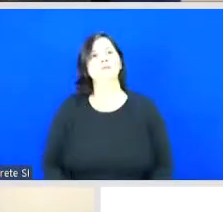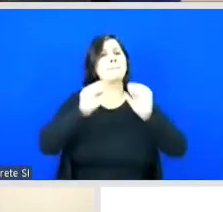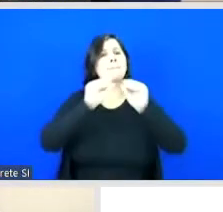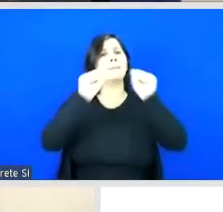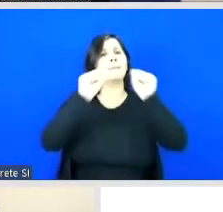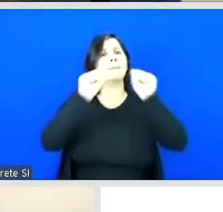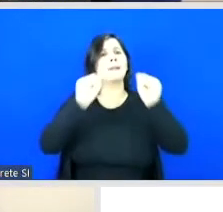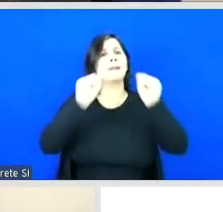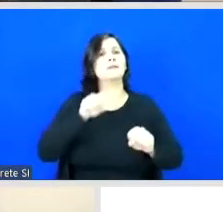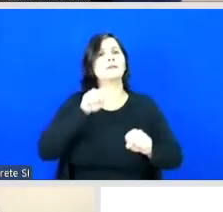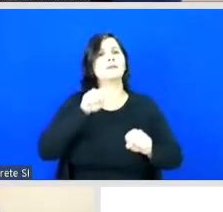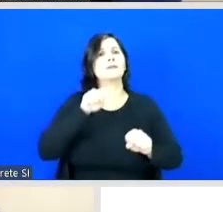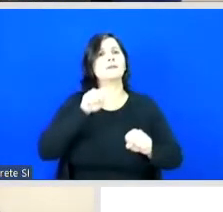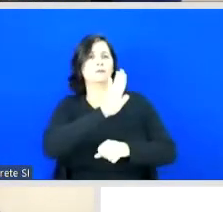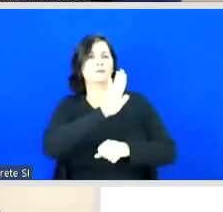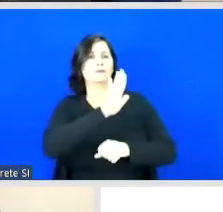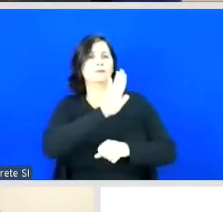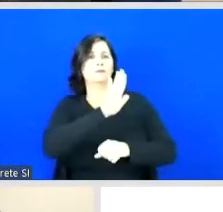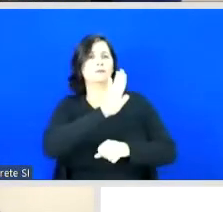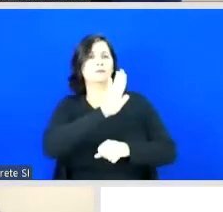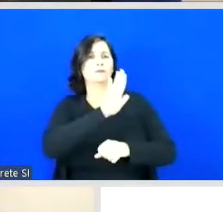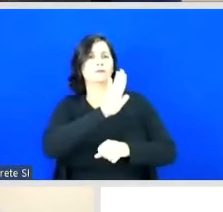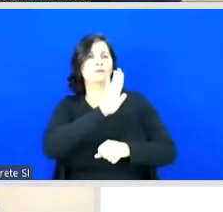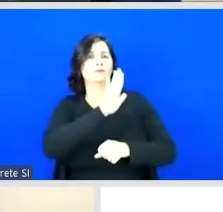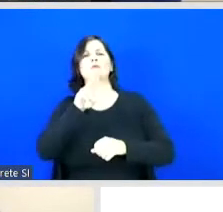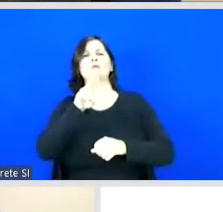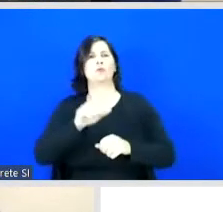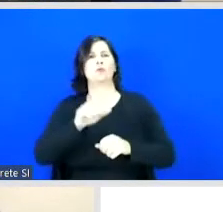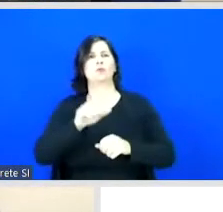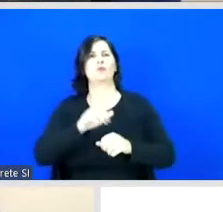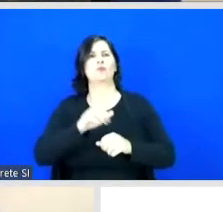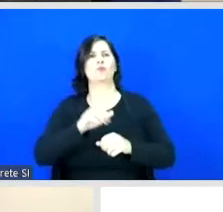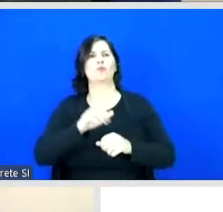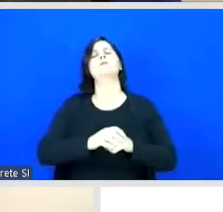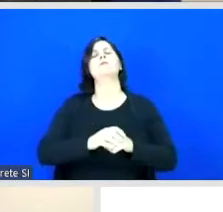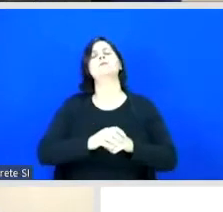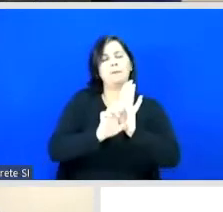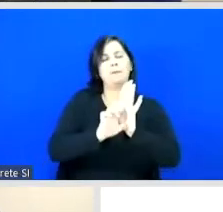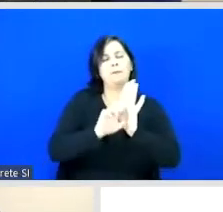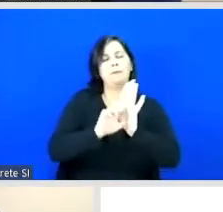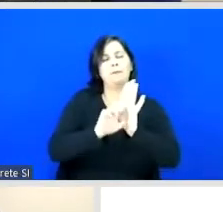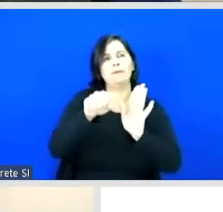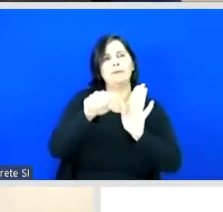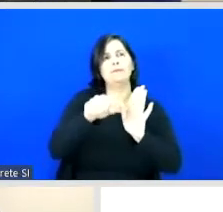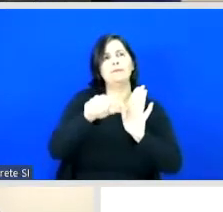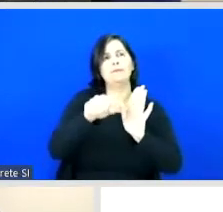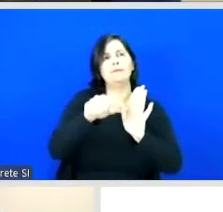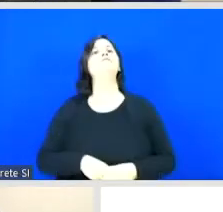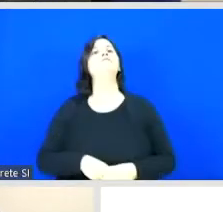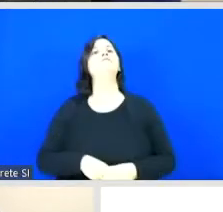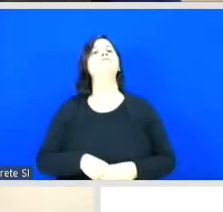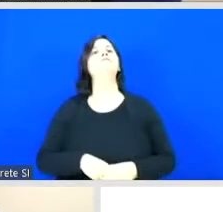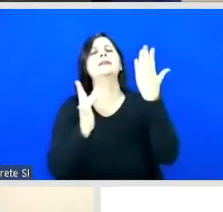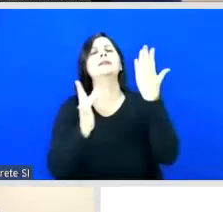is in information technology. And you know, she does coding and has built up her own